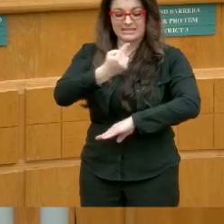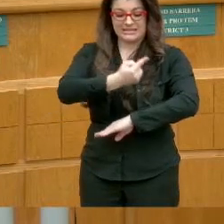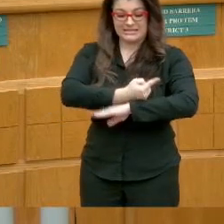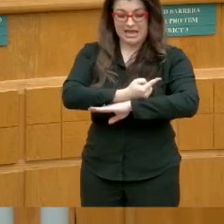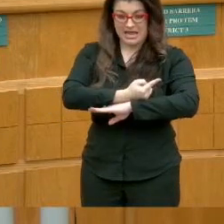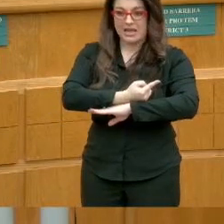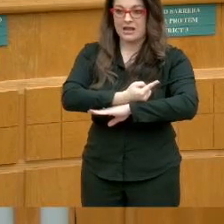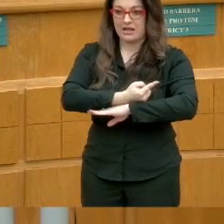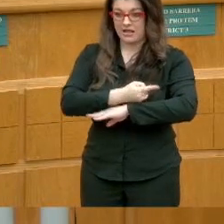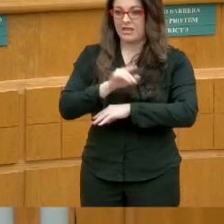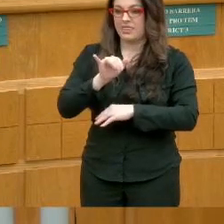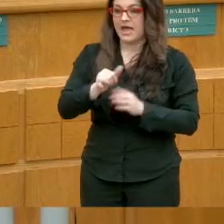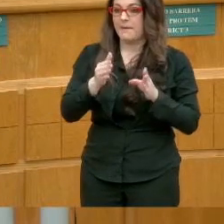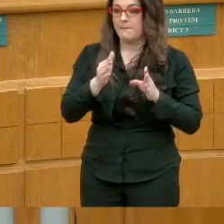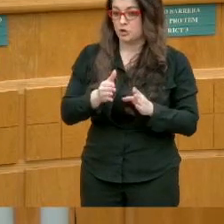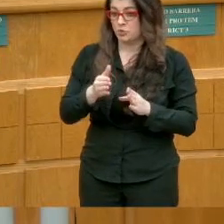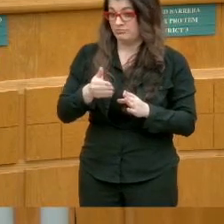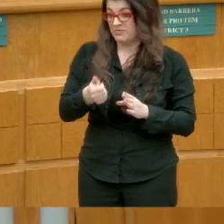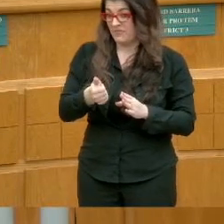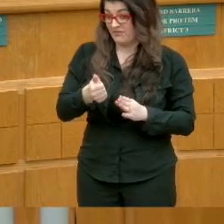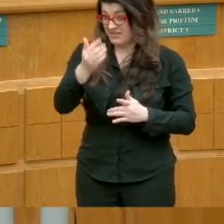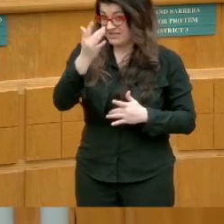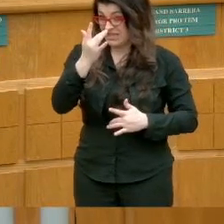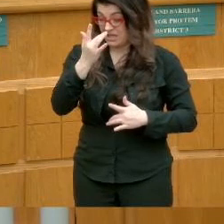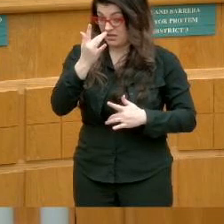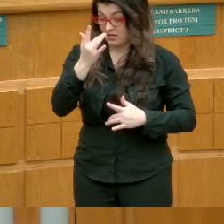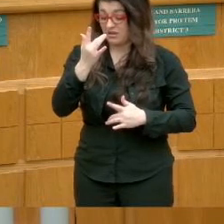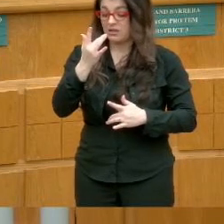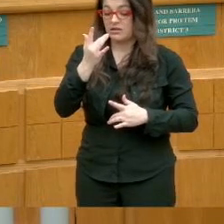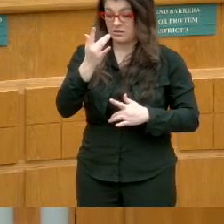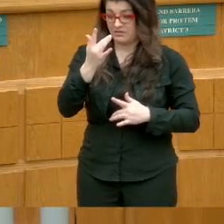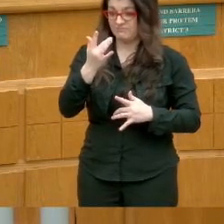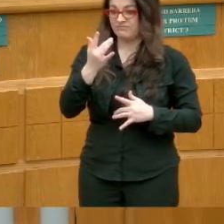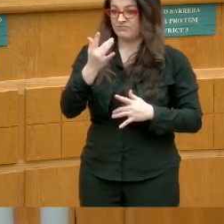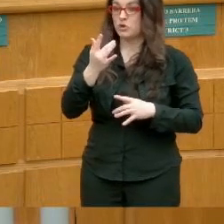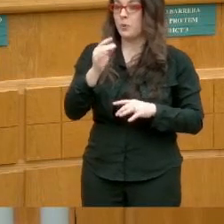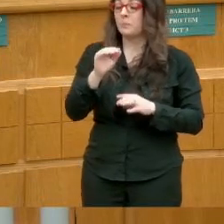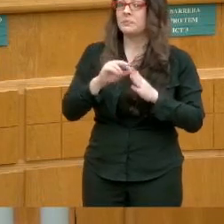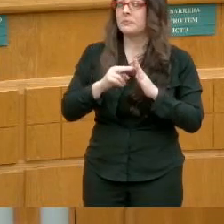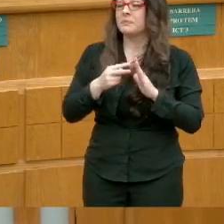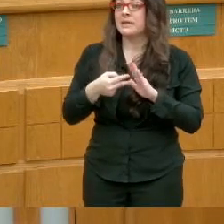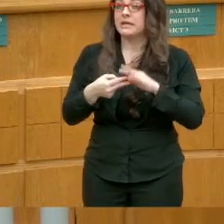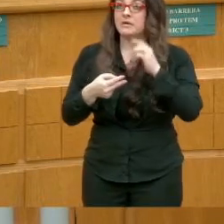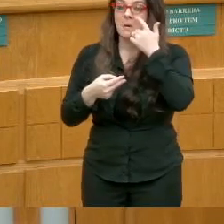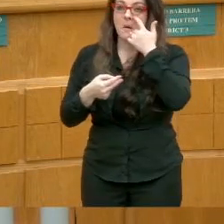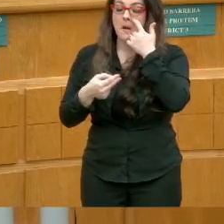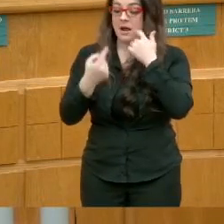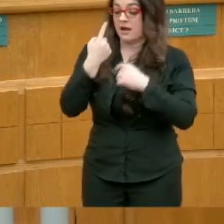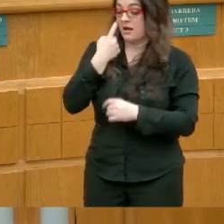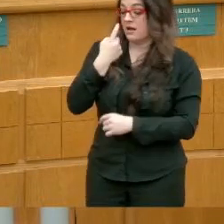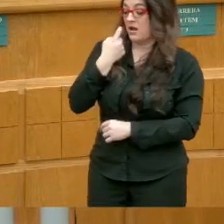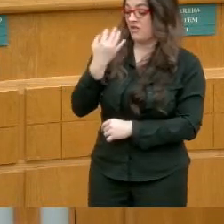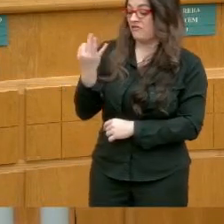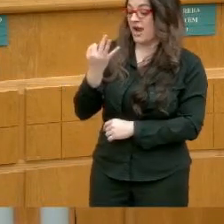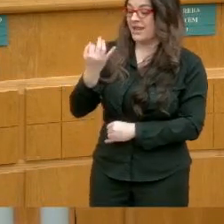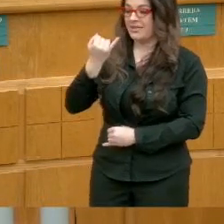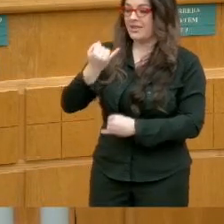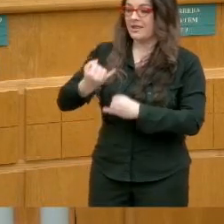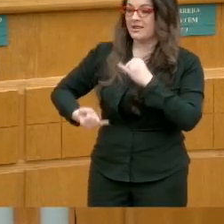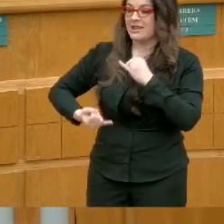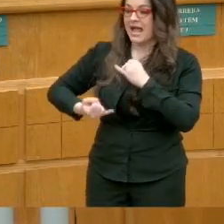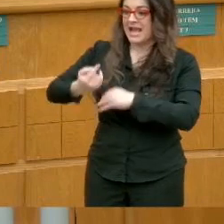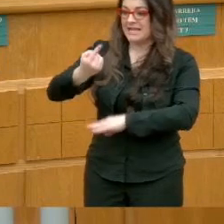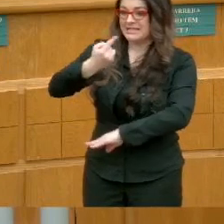weeks from that time, that would be this Friday. So this Friday would be the last day that we would be monitoring to see if